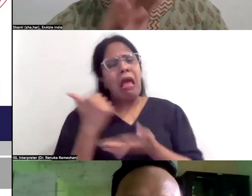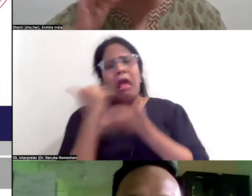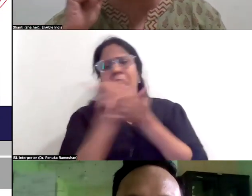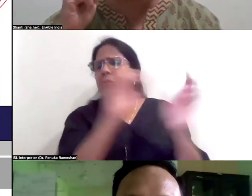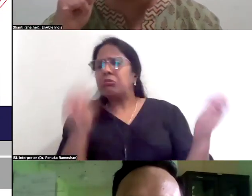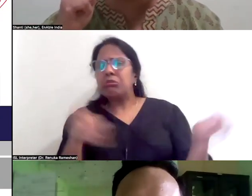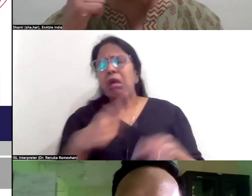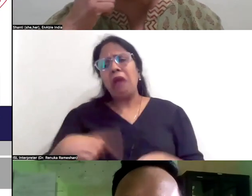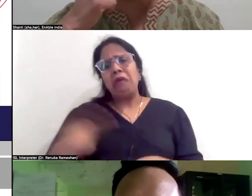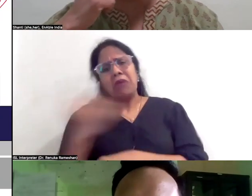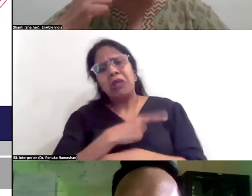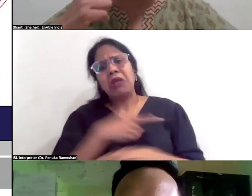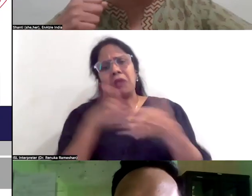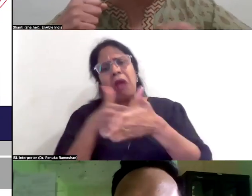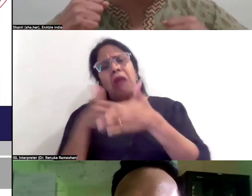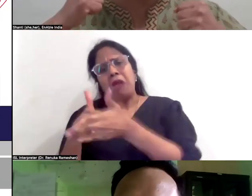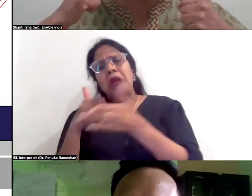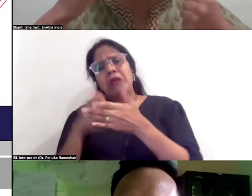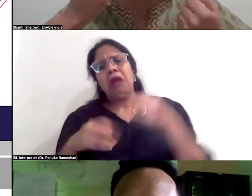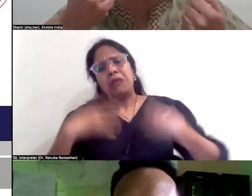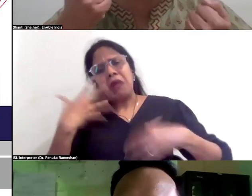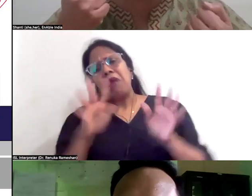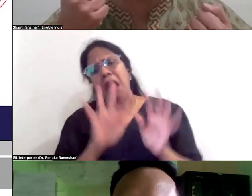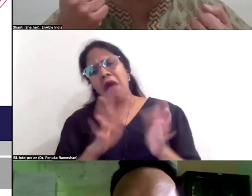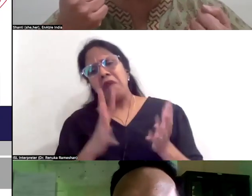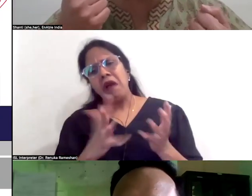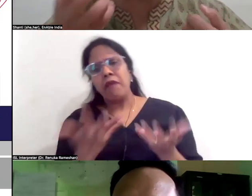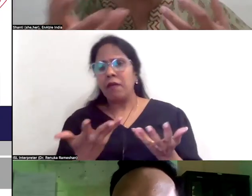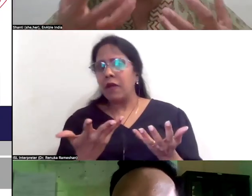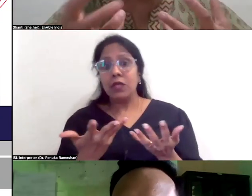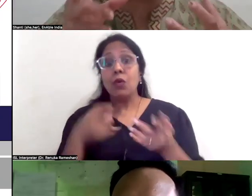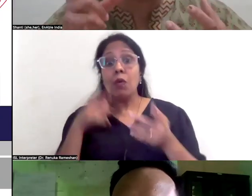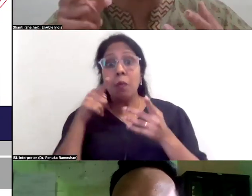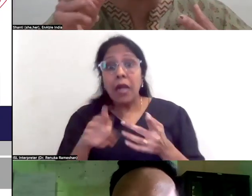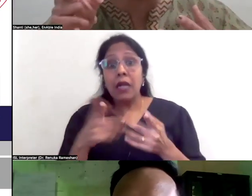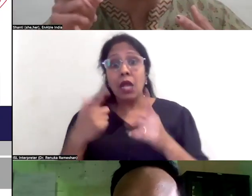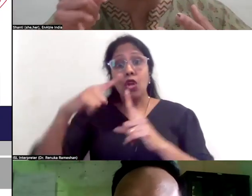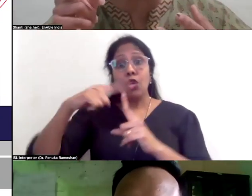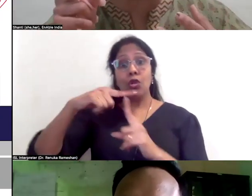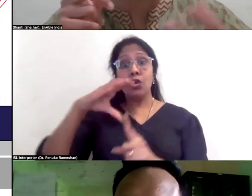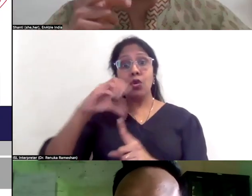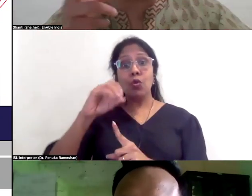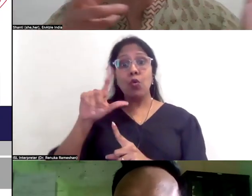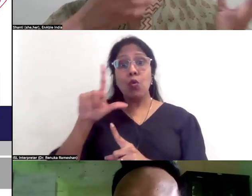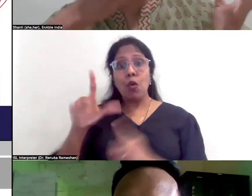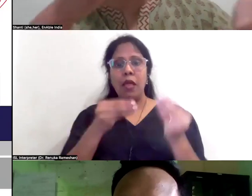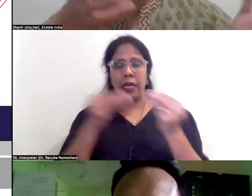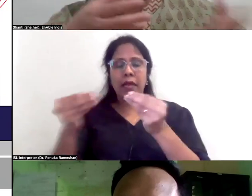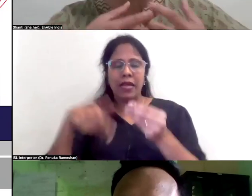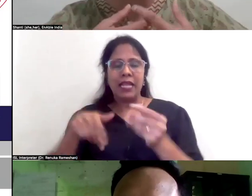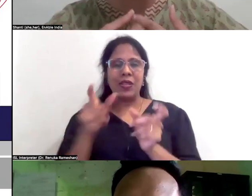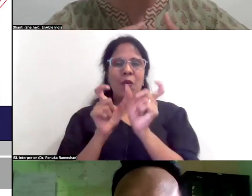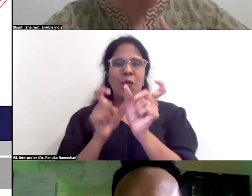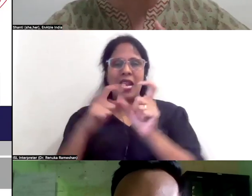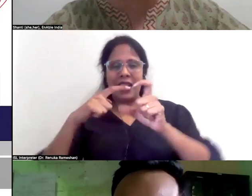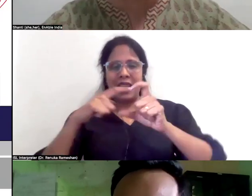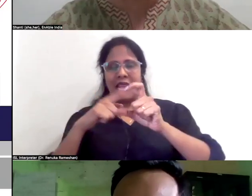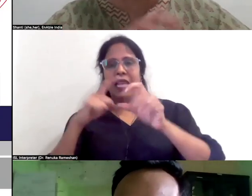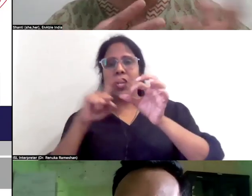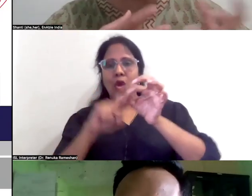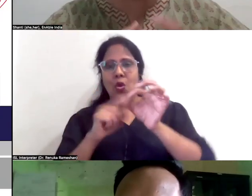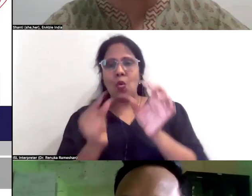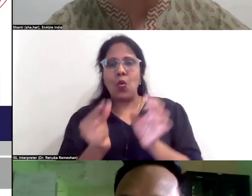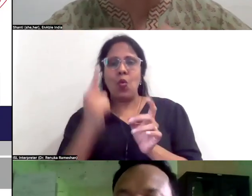that. But the truth is, what is an equipment? I purposely have used the word equip. We were discussing this, right, in our